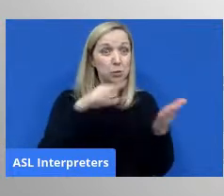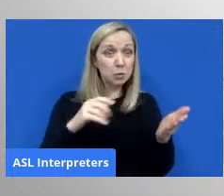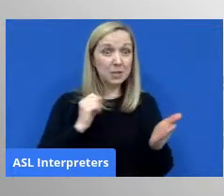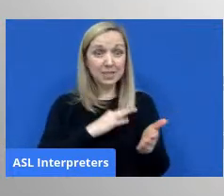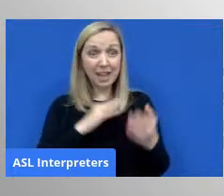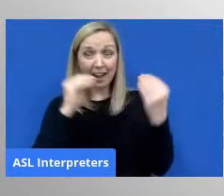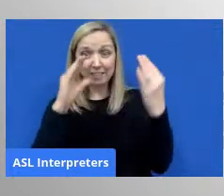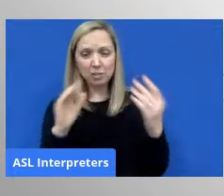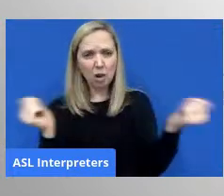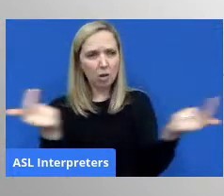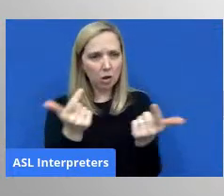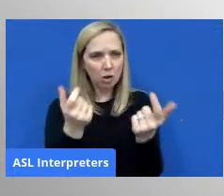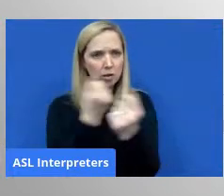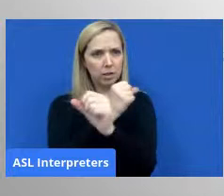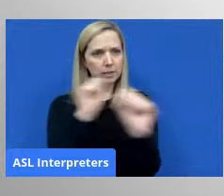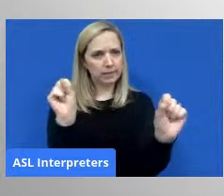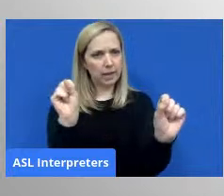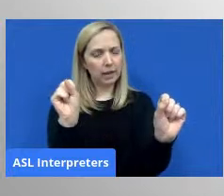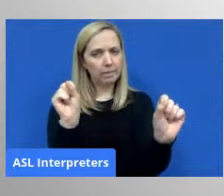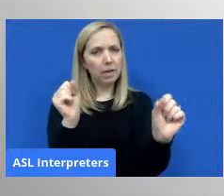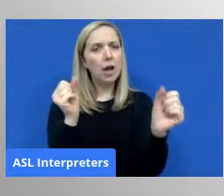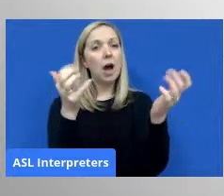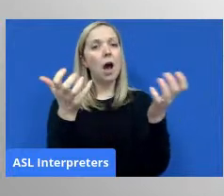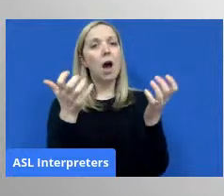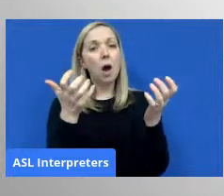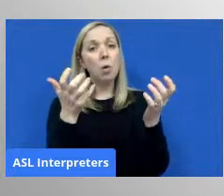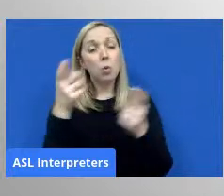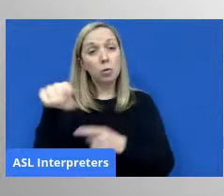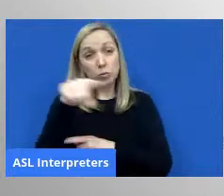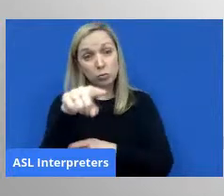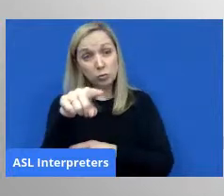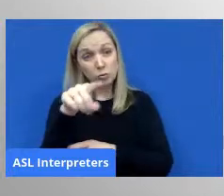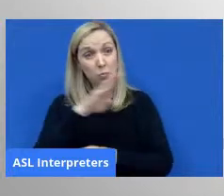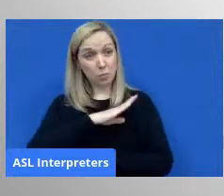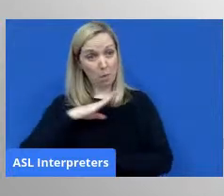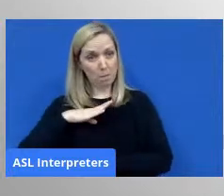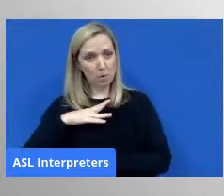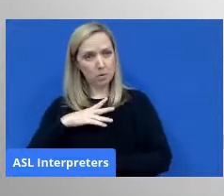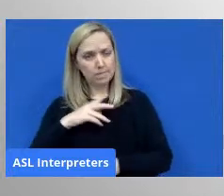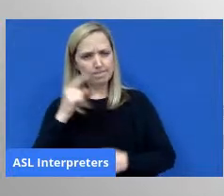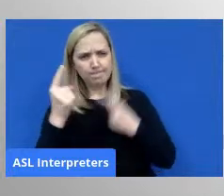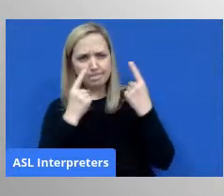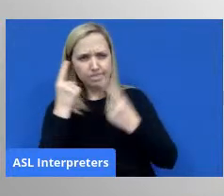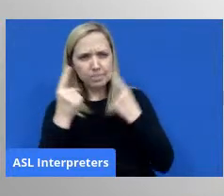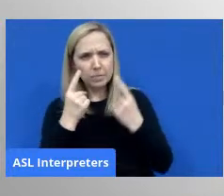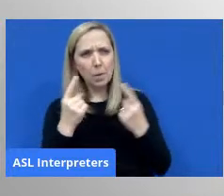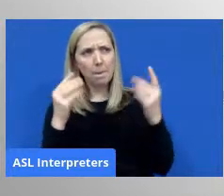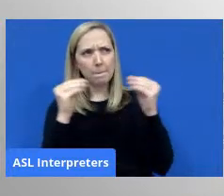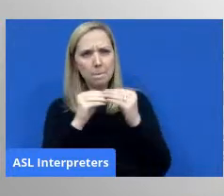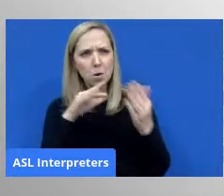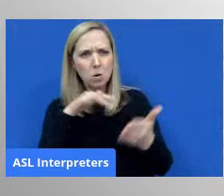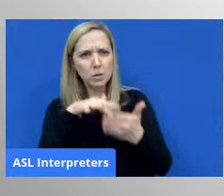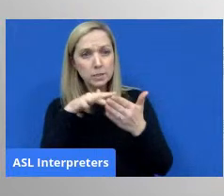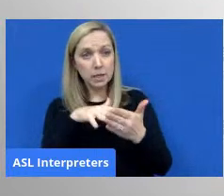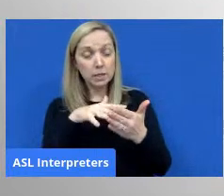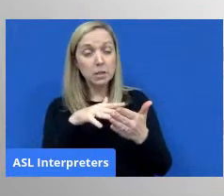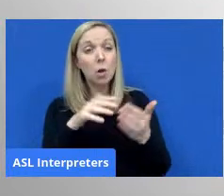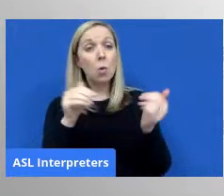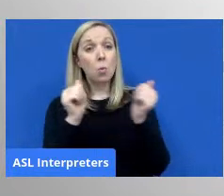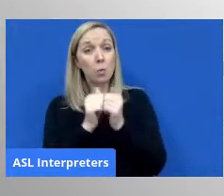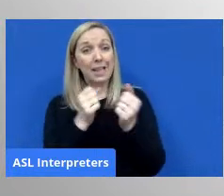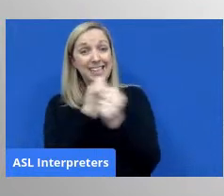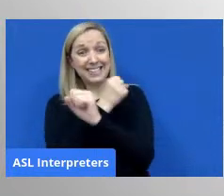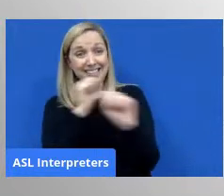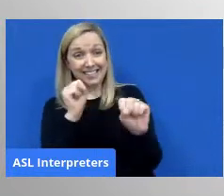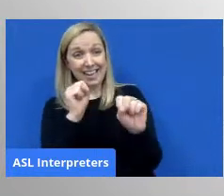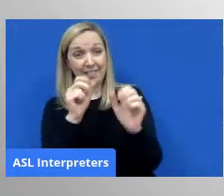what I want to bring to the school board's attention are the increasing number of studies that show again and again that with safety protocols in place,